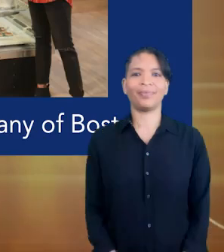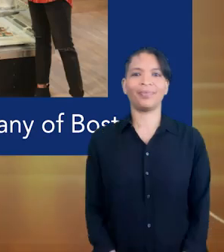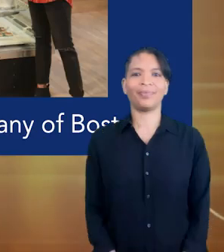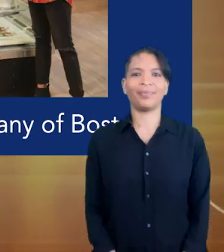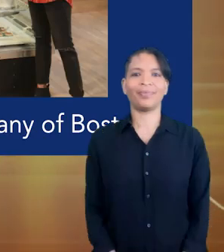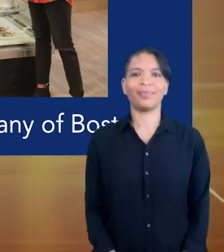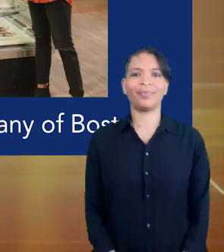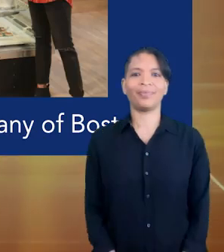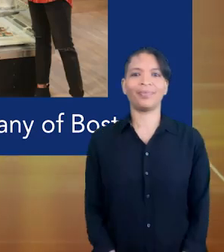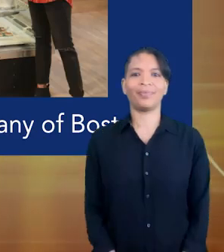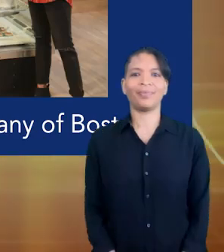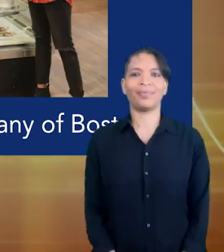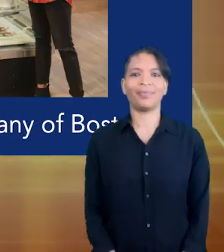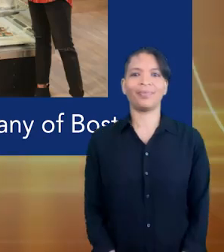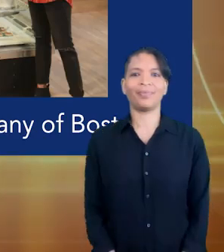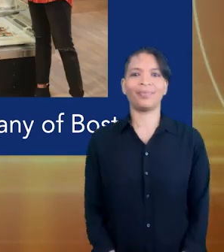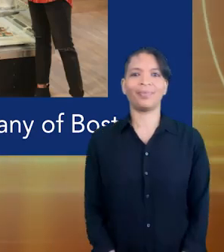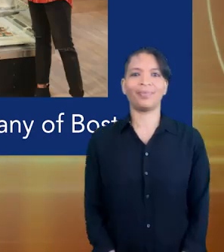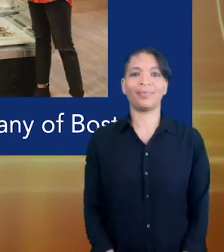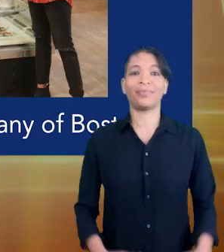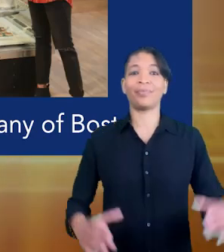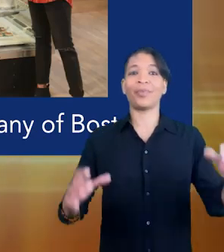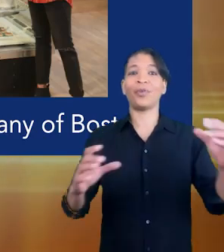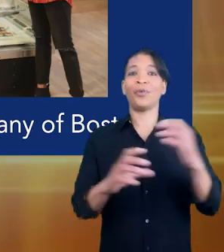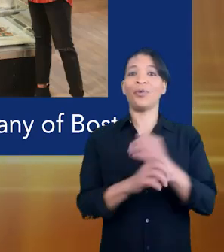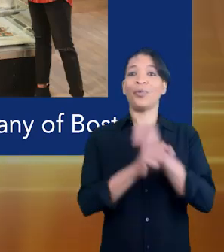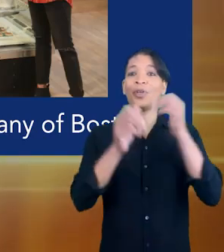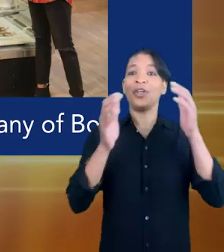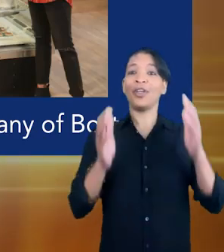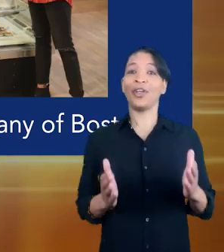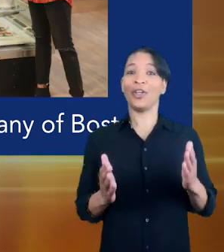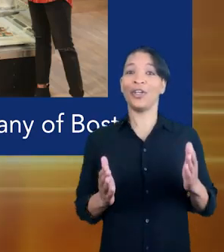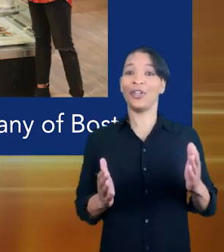Jackson. Sound design by Arshawn Galis.